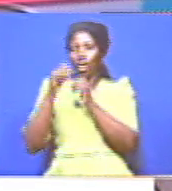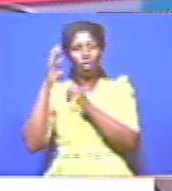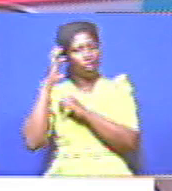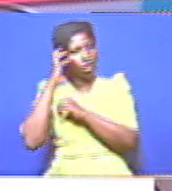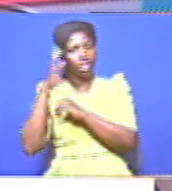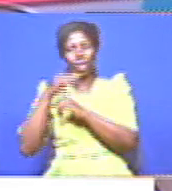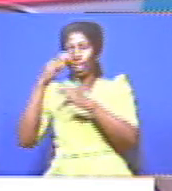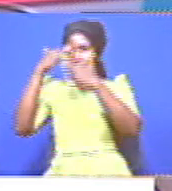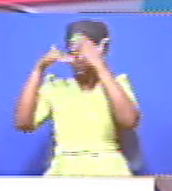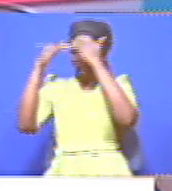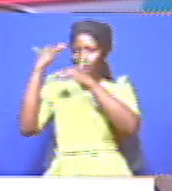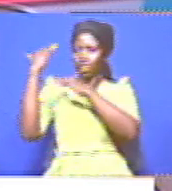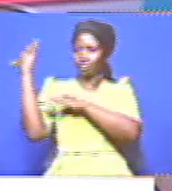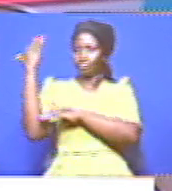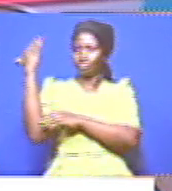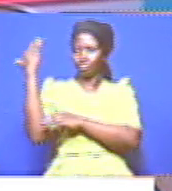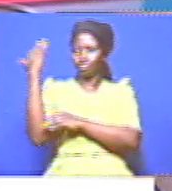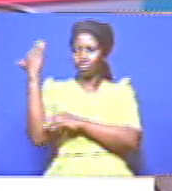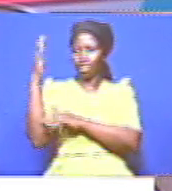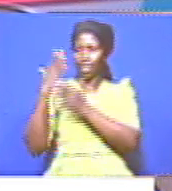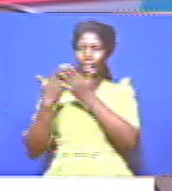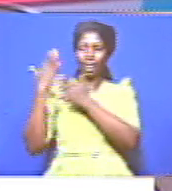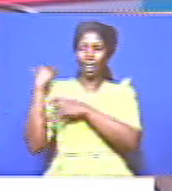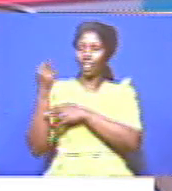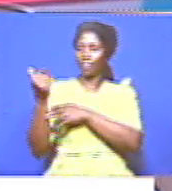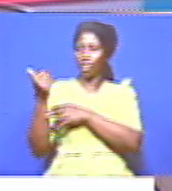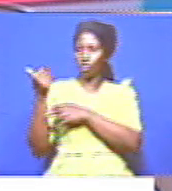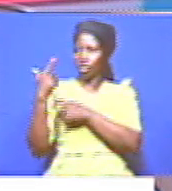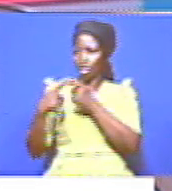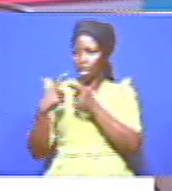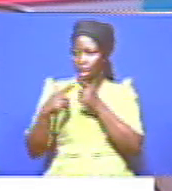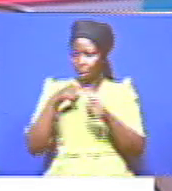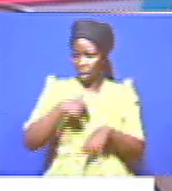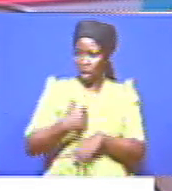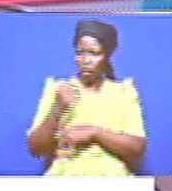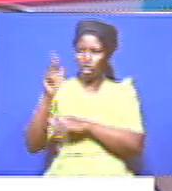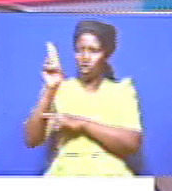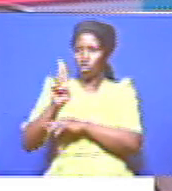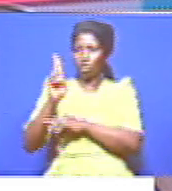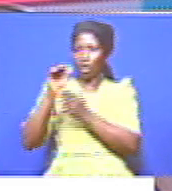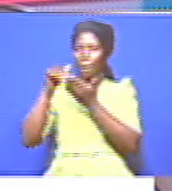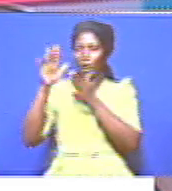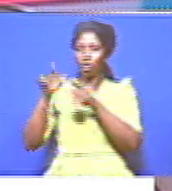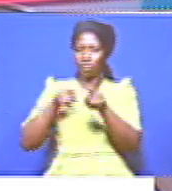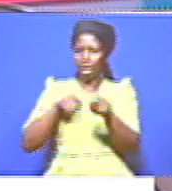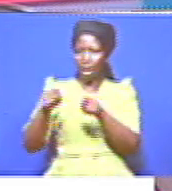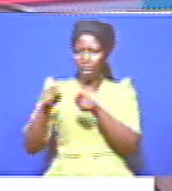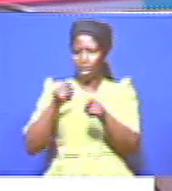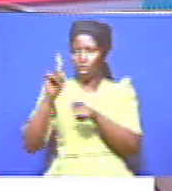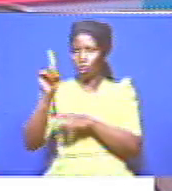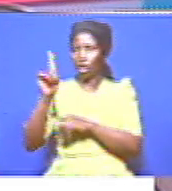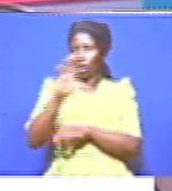teaching. Mm-hmm. And in the last few years, I spent more on governance. I'm one of the